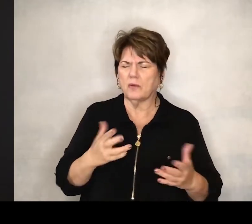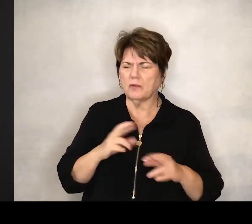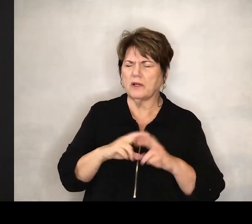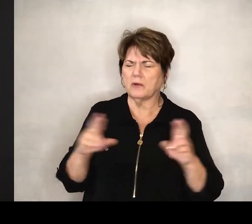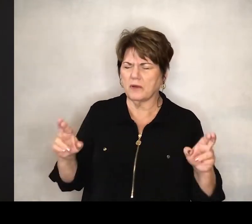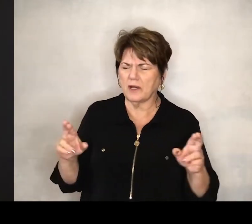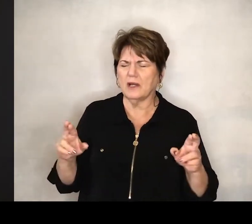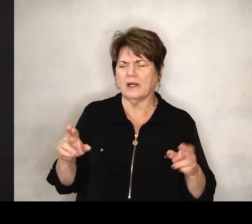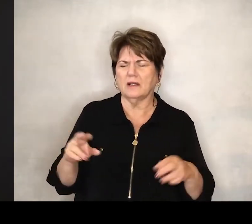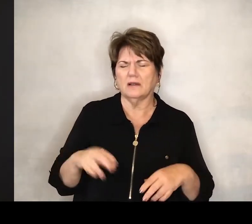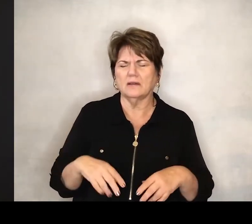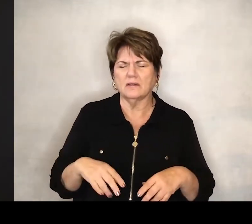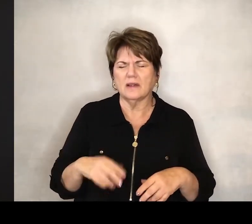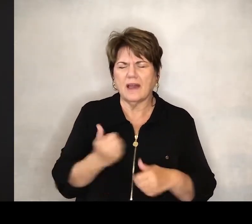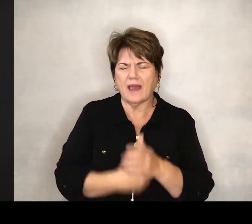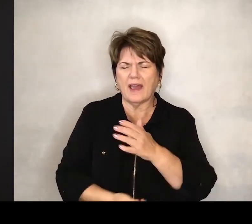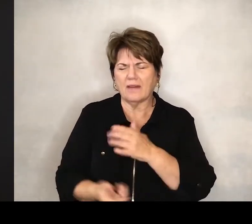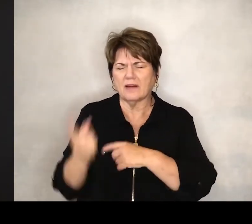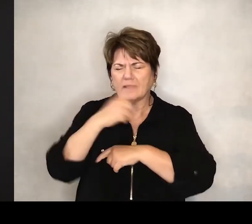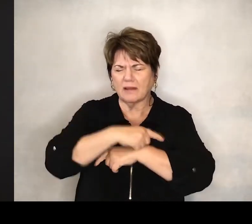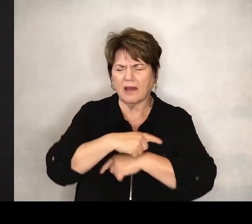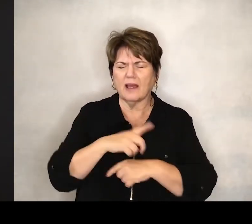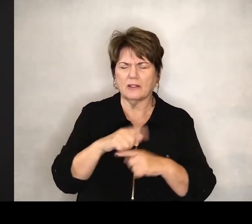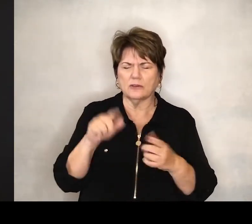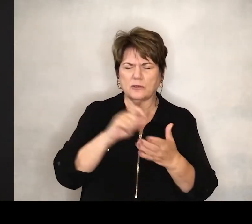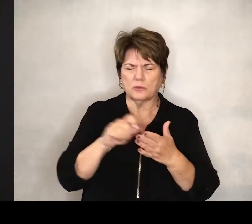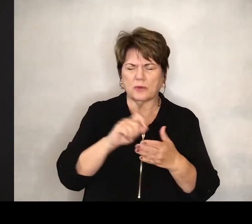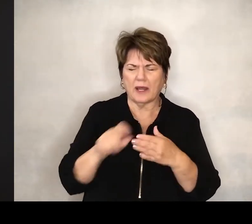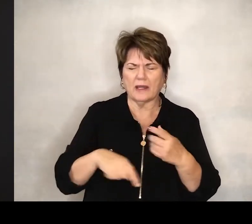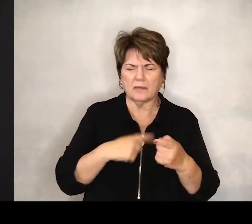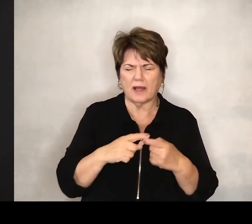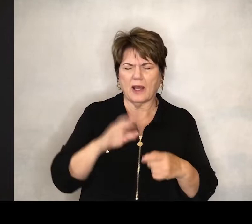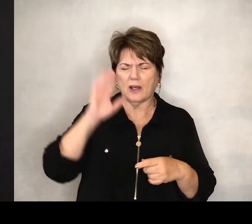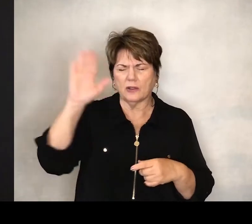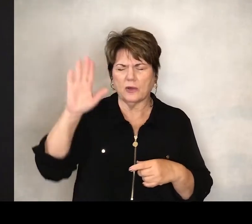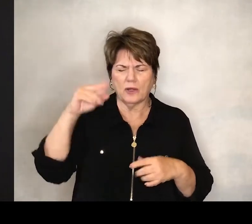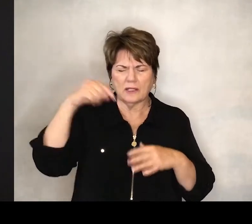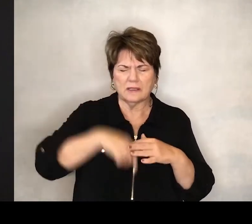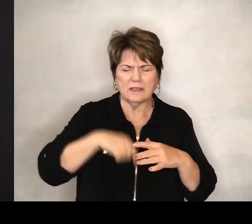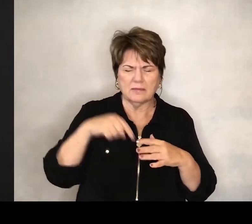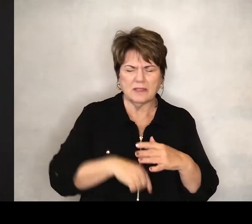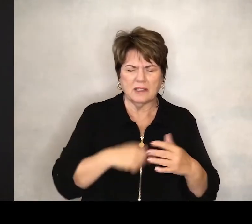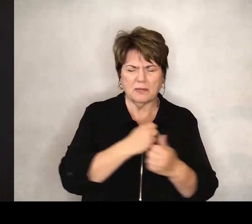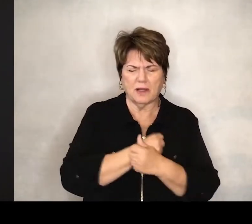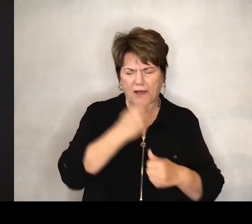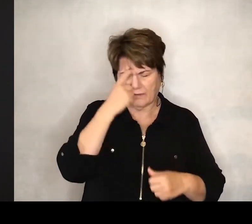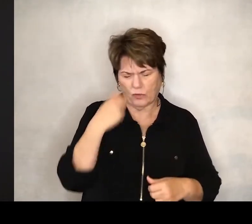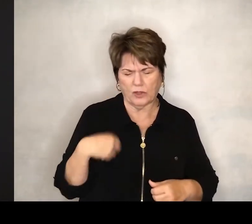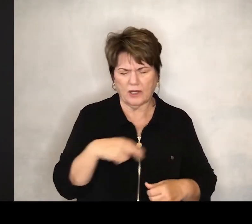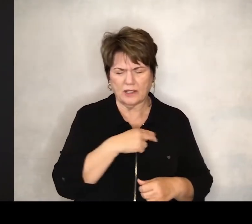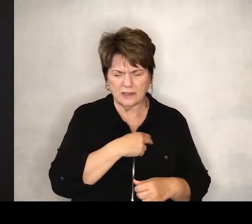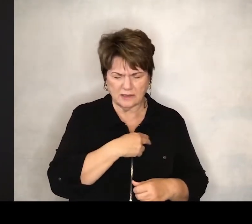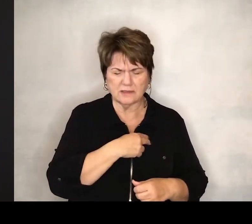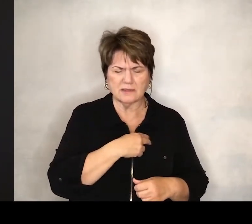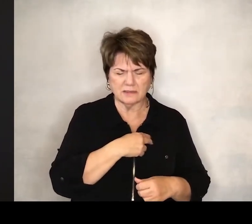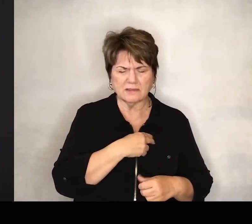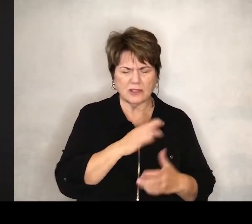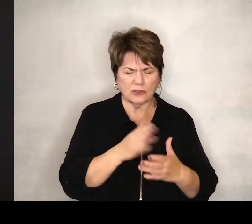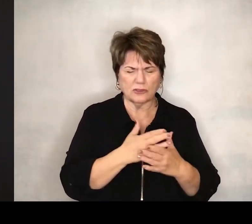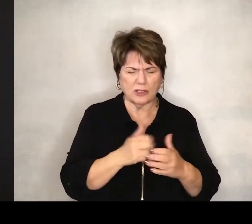write a new narrative that tells others of your deep, deep love for us and for those around